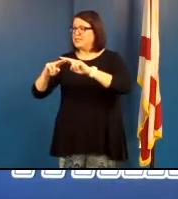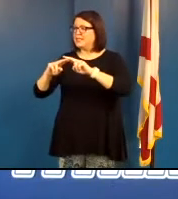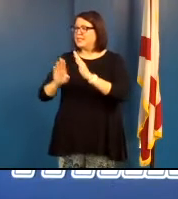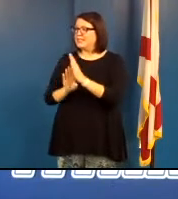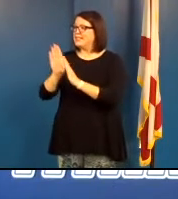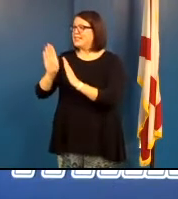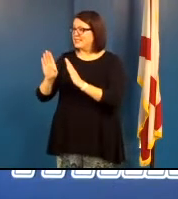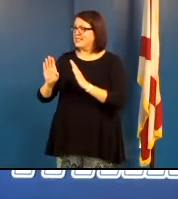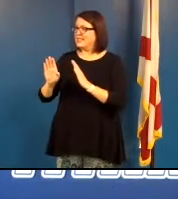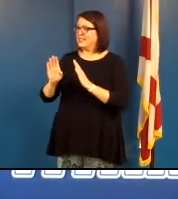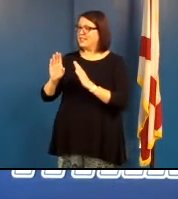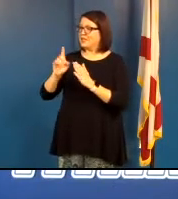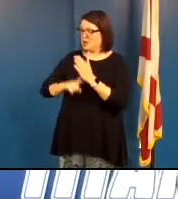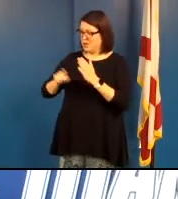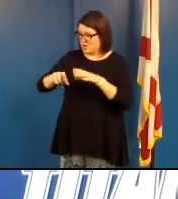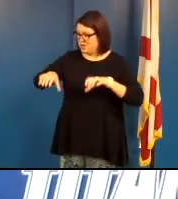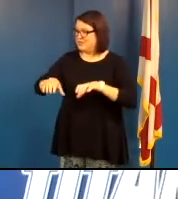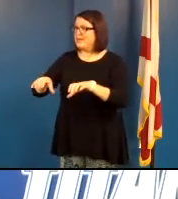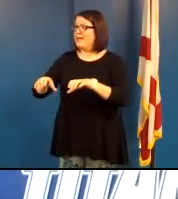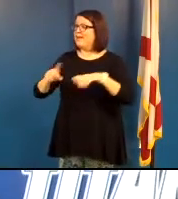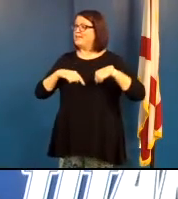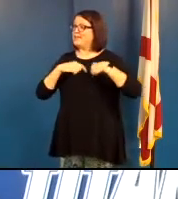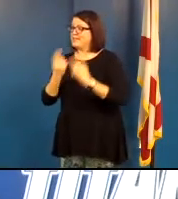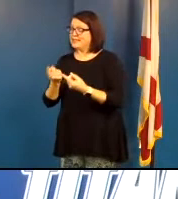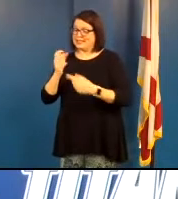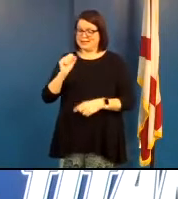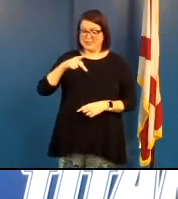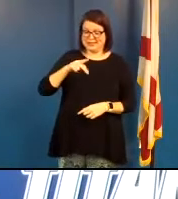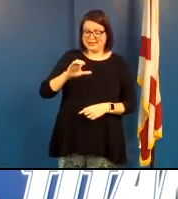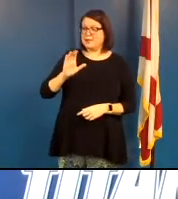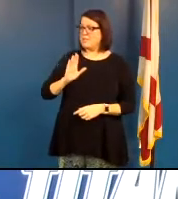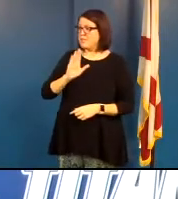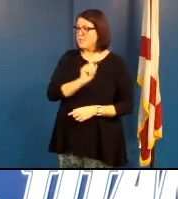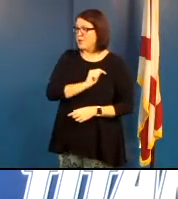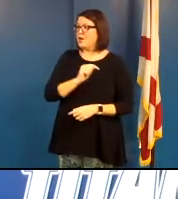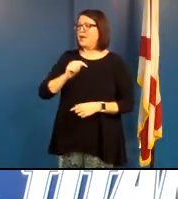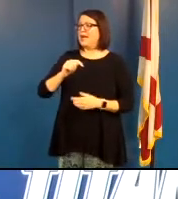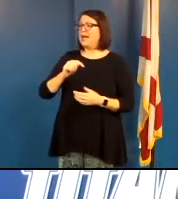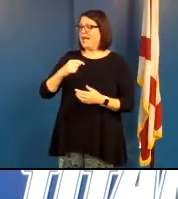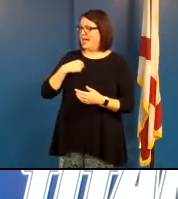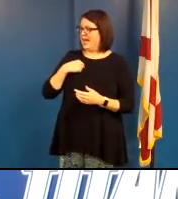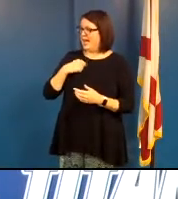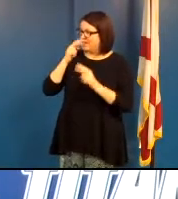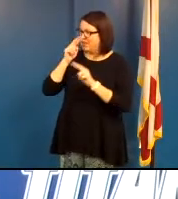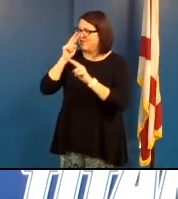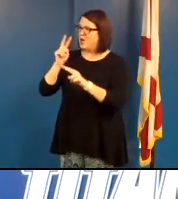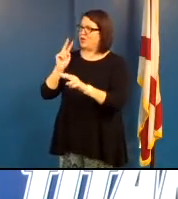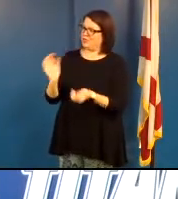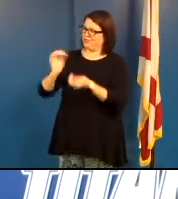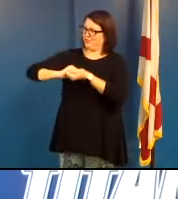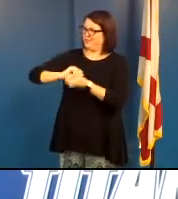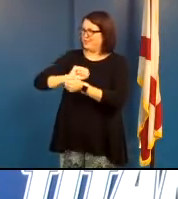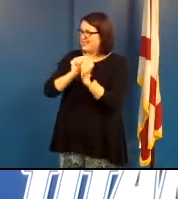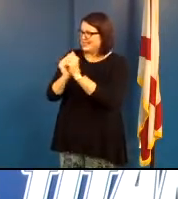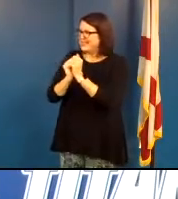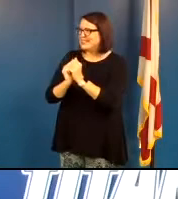Williams, Ms. Hunt, her team, the board, and the administrator have built already. So I look forward to it. Thank